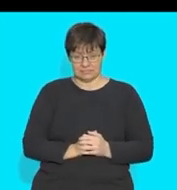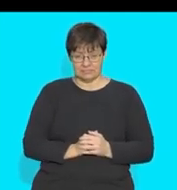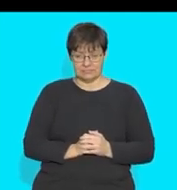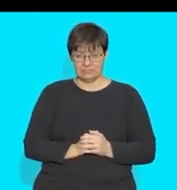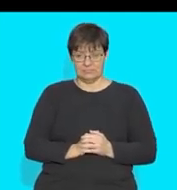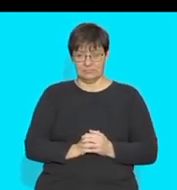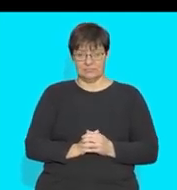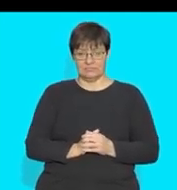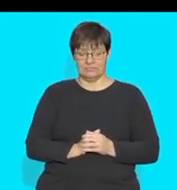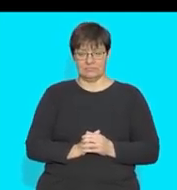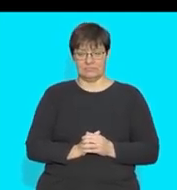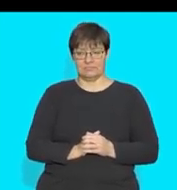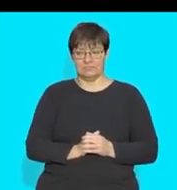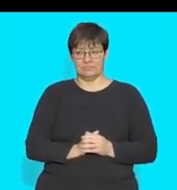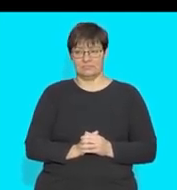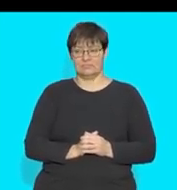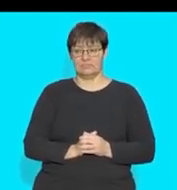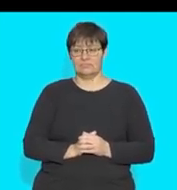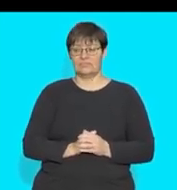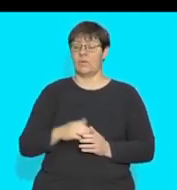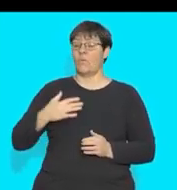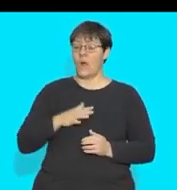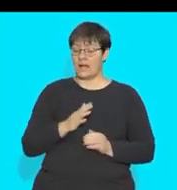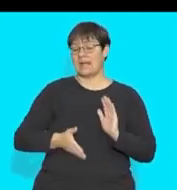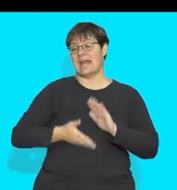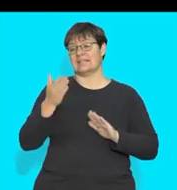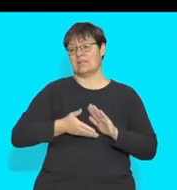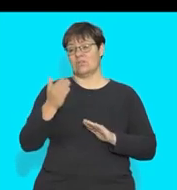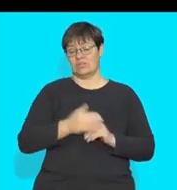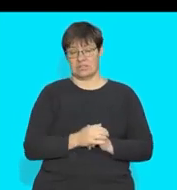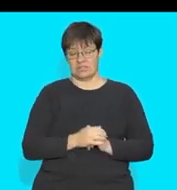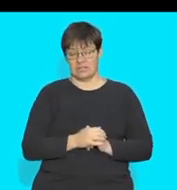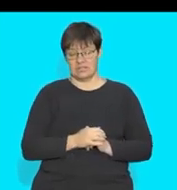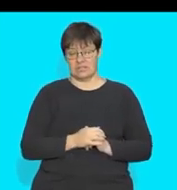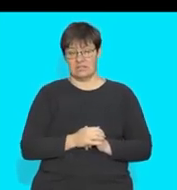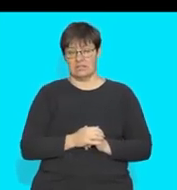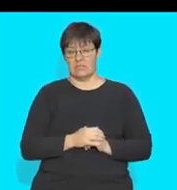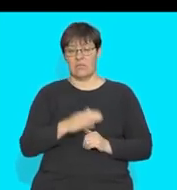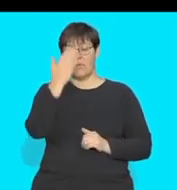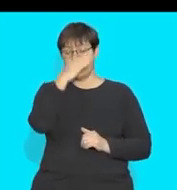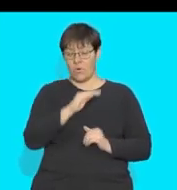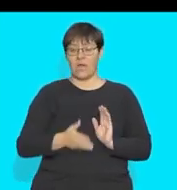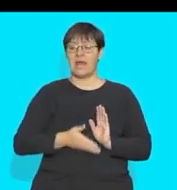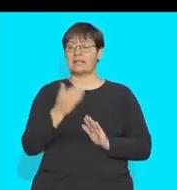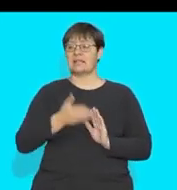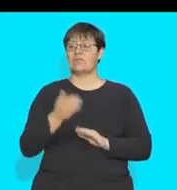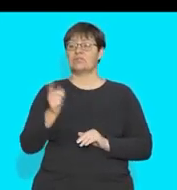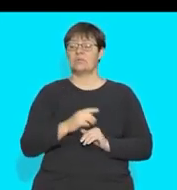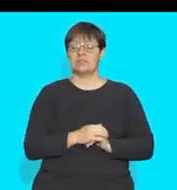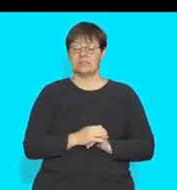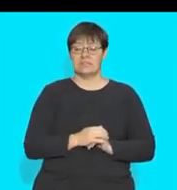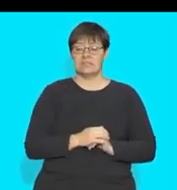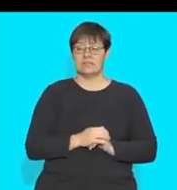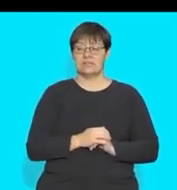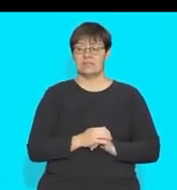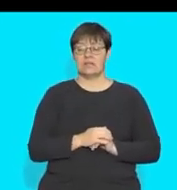is 10 seconds. And I want acceleration. So we know